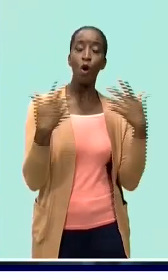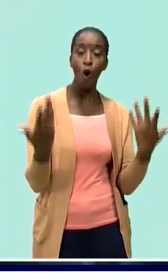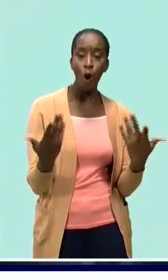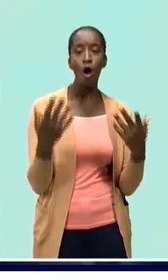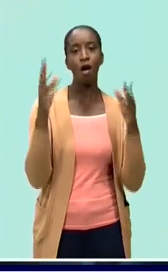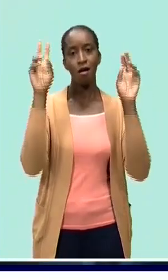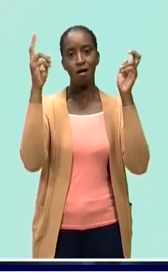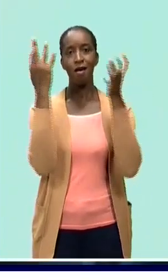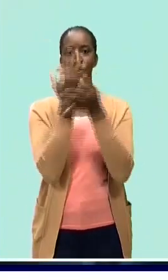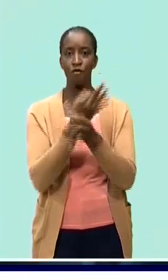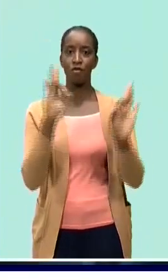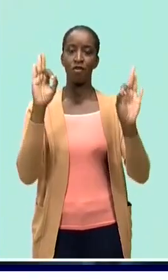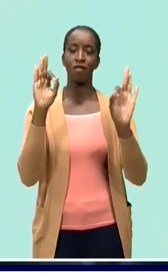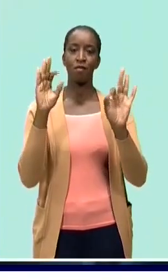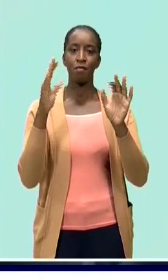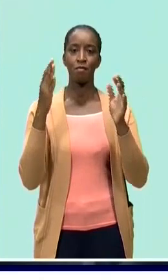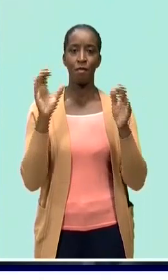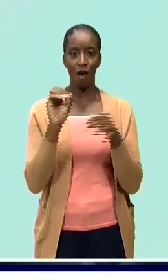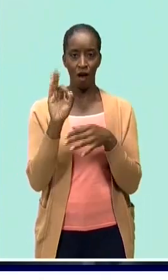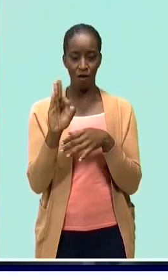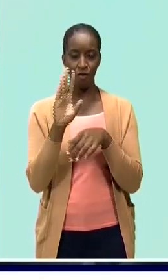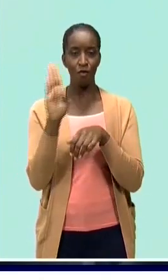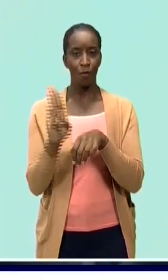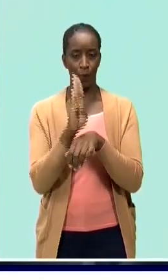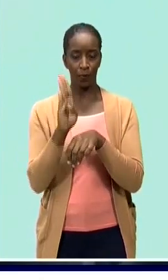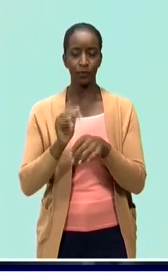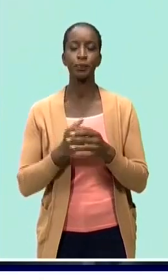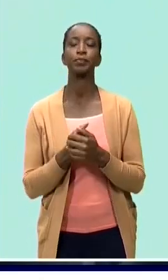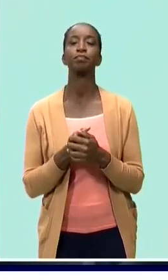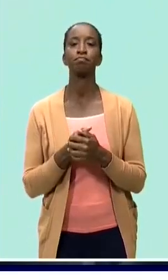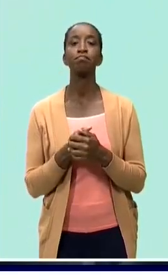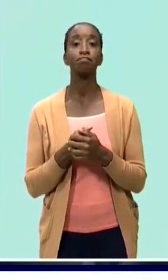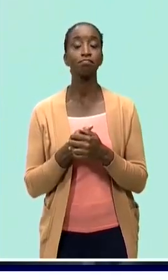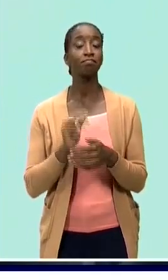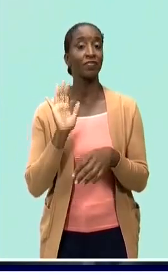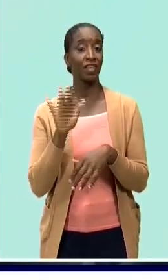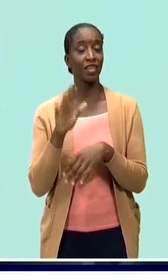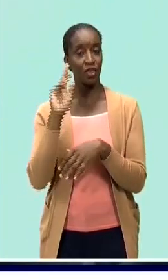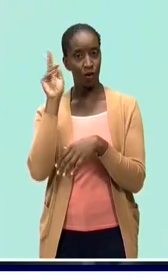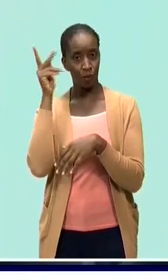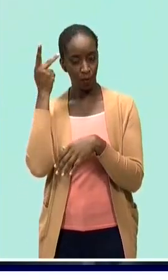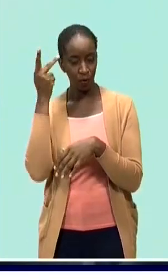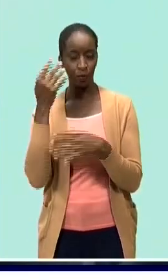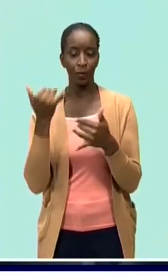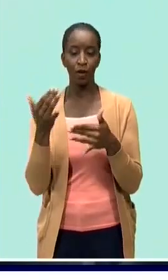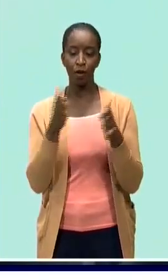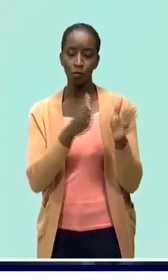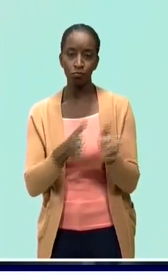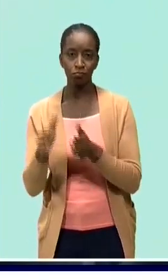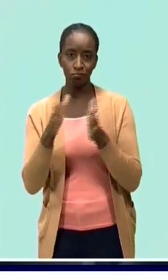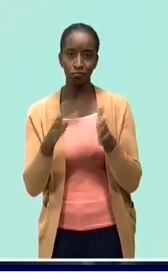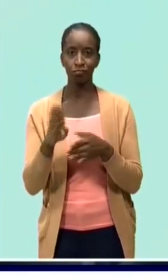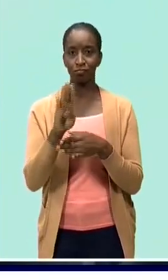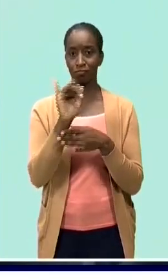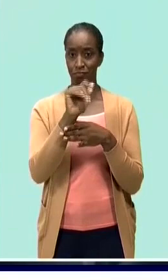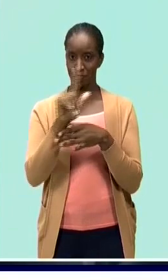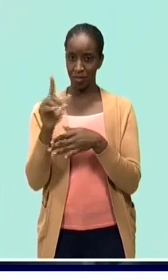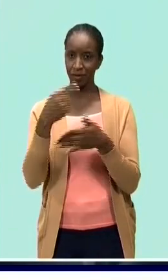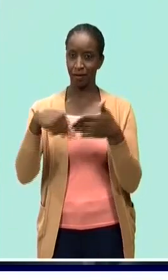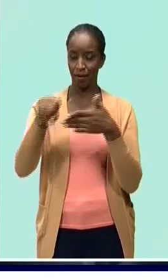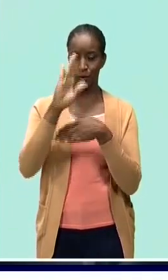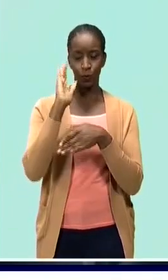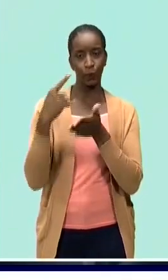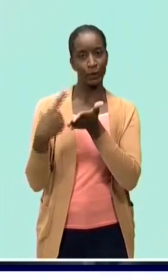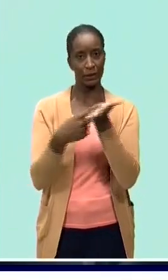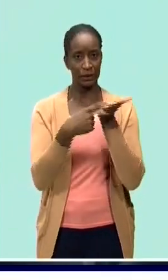that the Chief Parliamentary Council is already drafting the bill, and it should go to Parliament in another week or so. And just as a footnote to that,